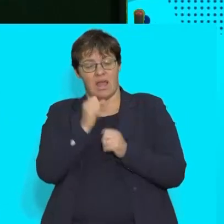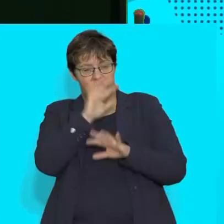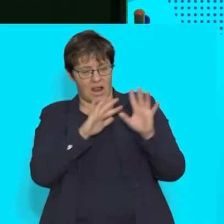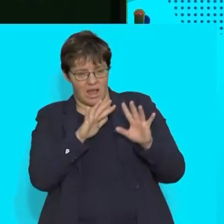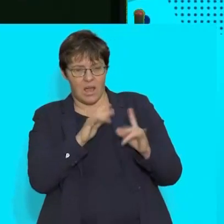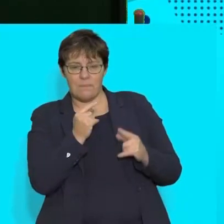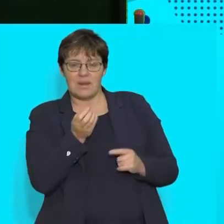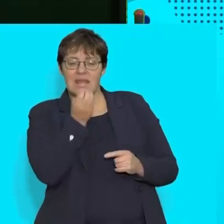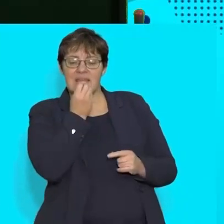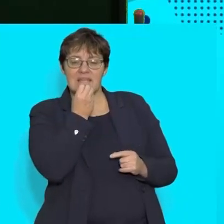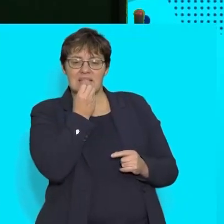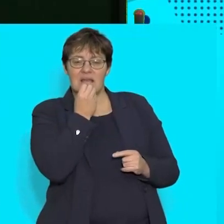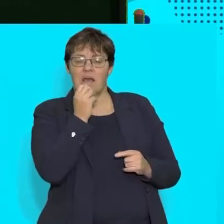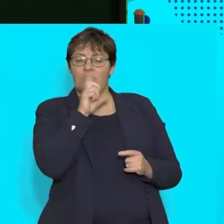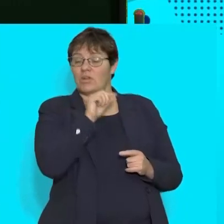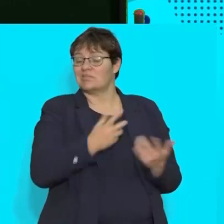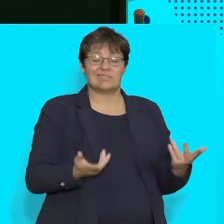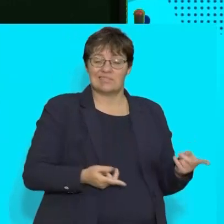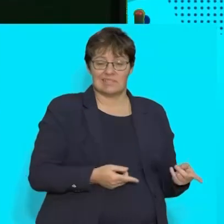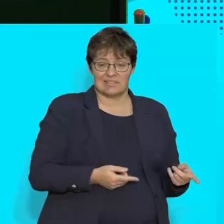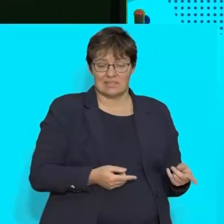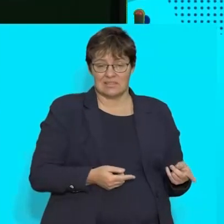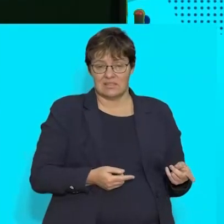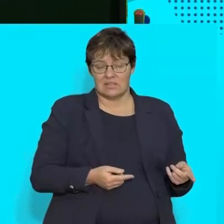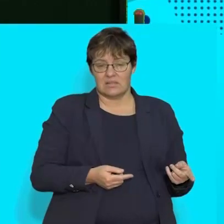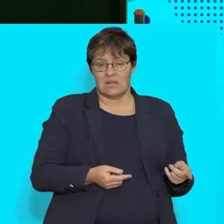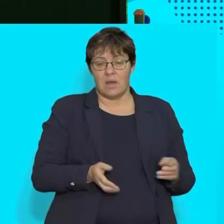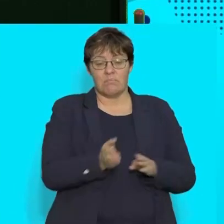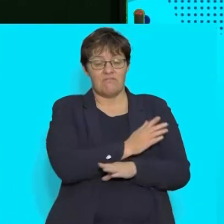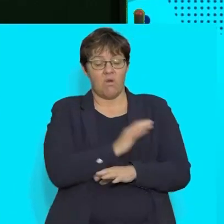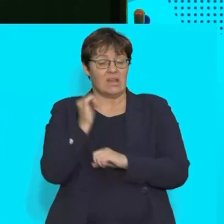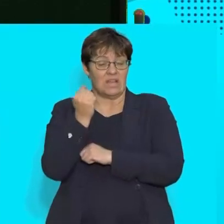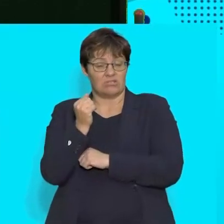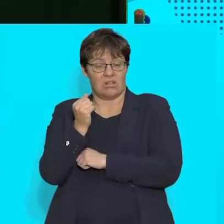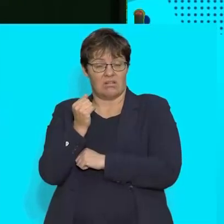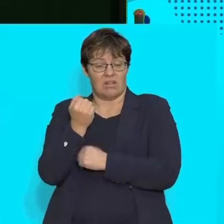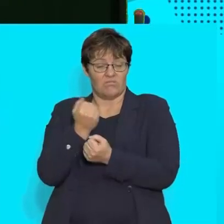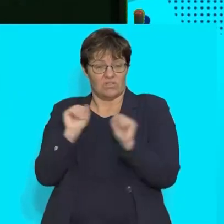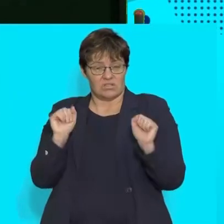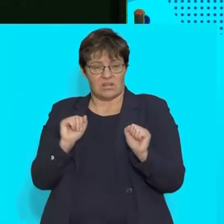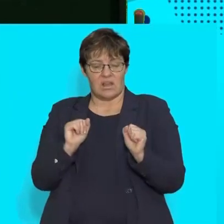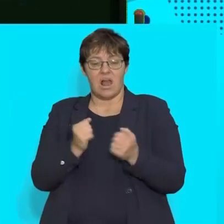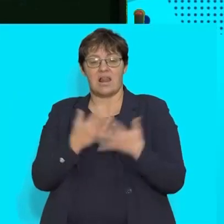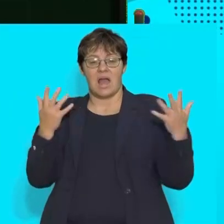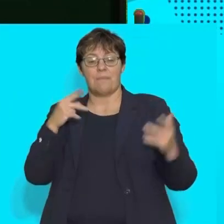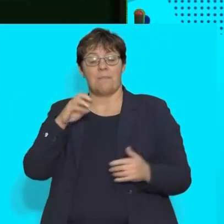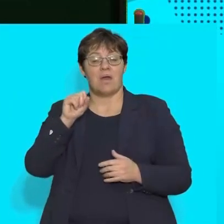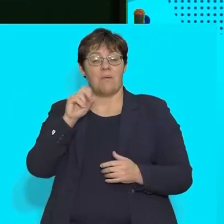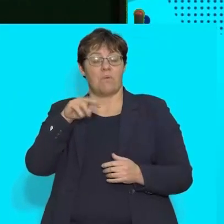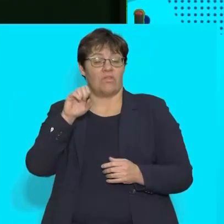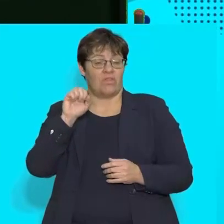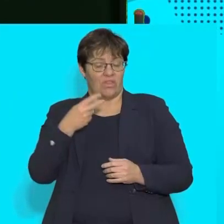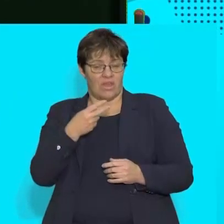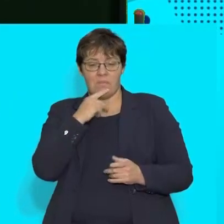to be eaten by birds. And so, before the Industrial Revolution, the light-colored peppered moth numbers were